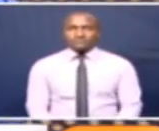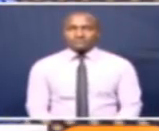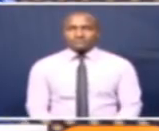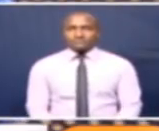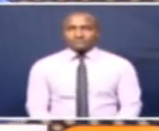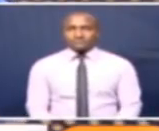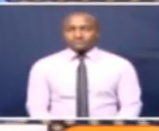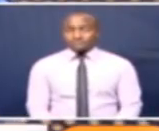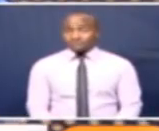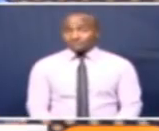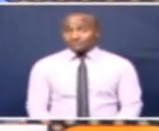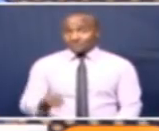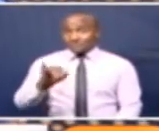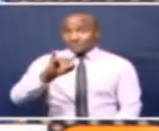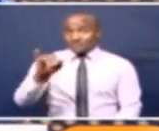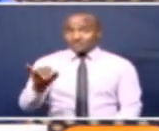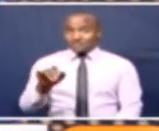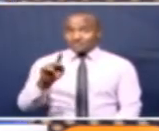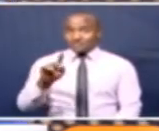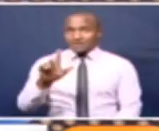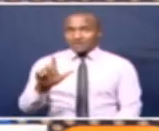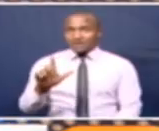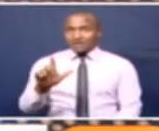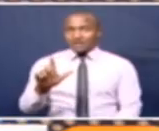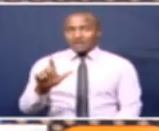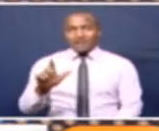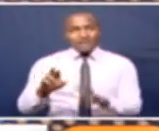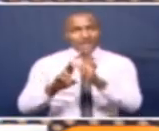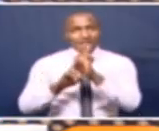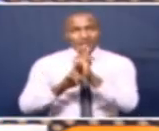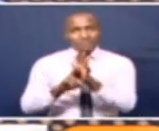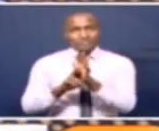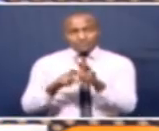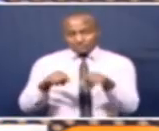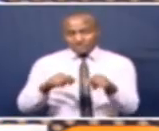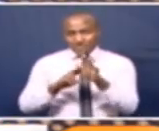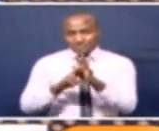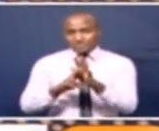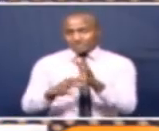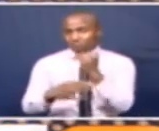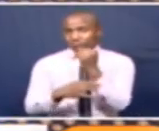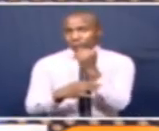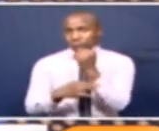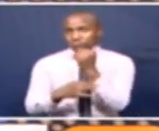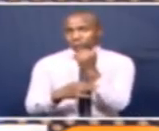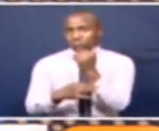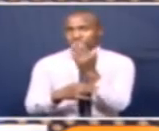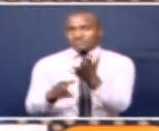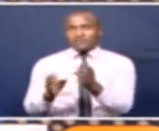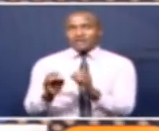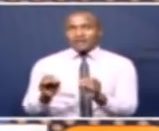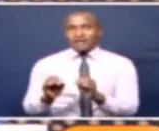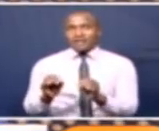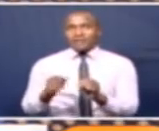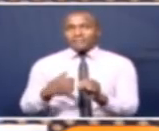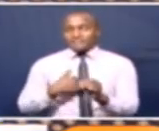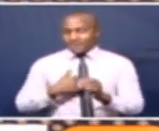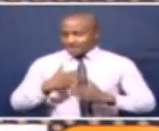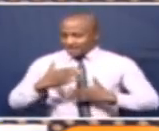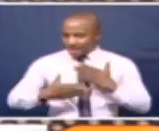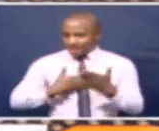You're watching JK Live. Remember, I'm sitting in for Jeff Koinange tonight, and I'm very glad to be